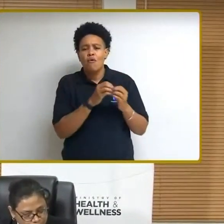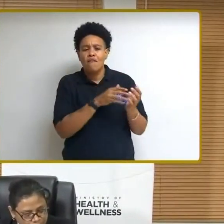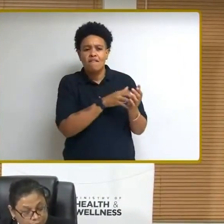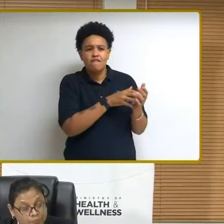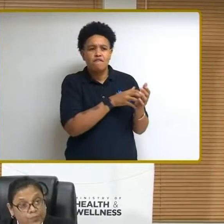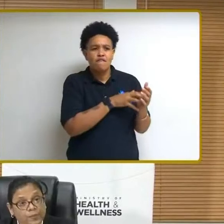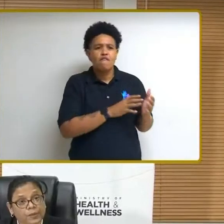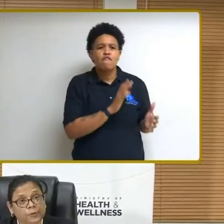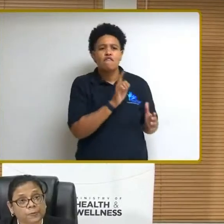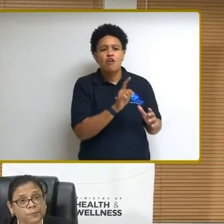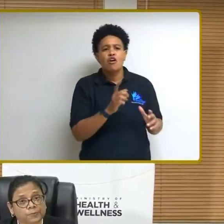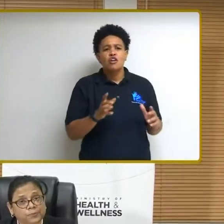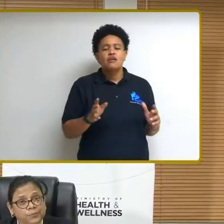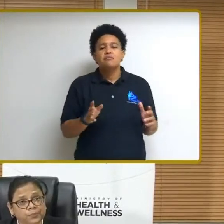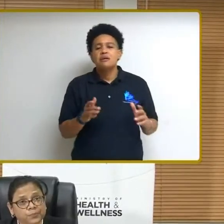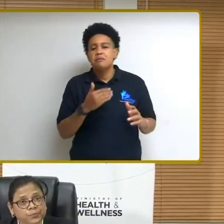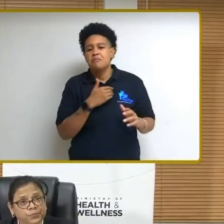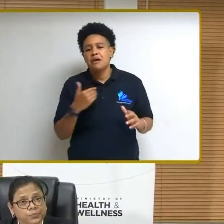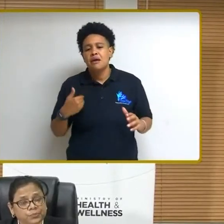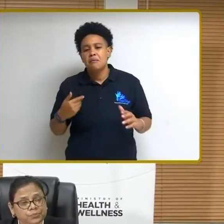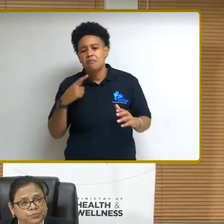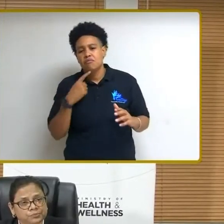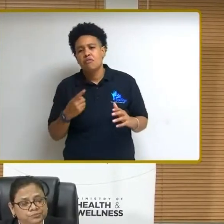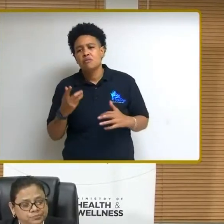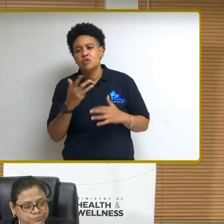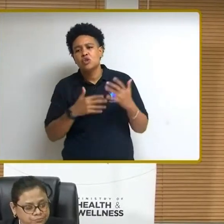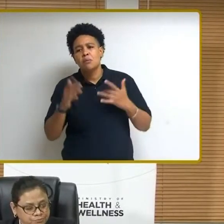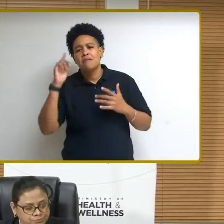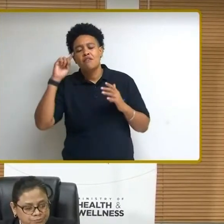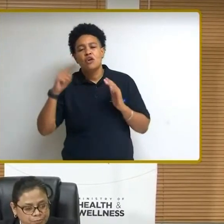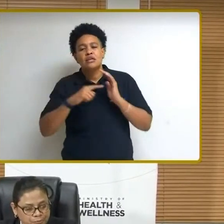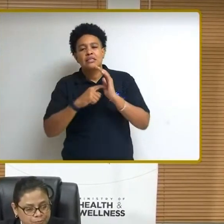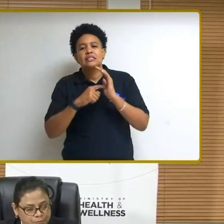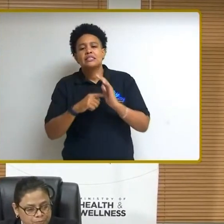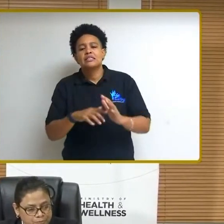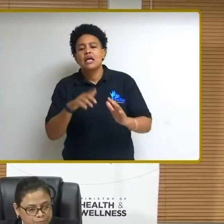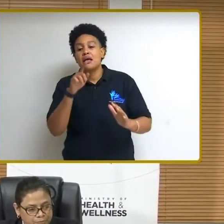vulnerable members of society. For example,